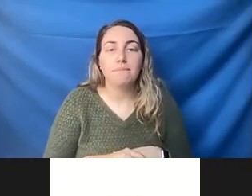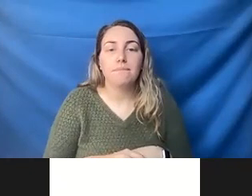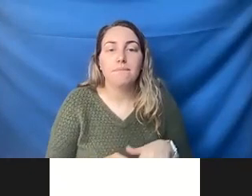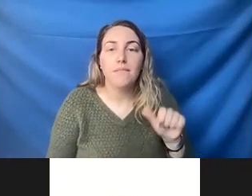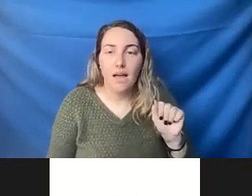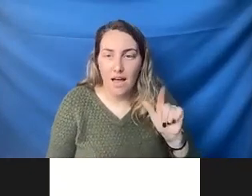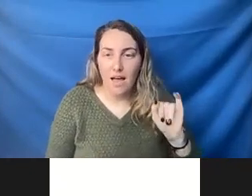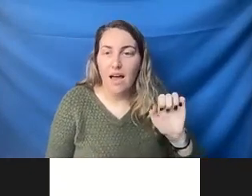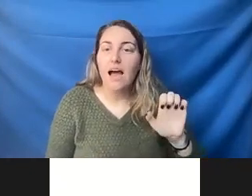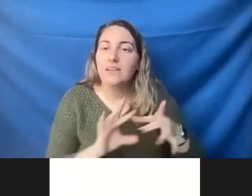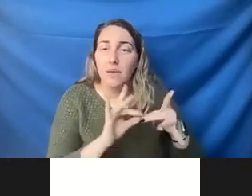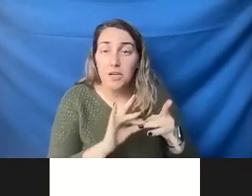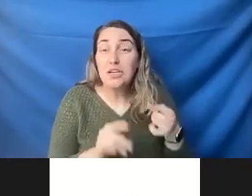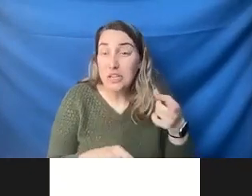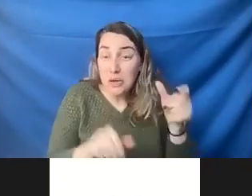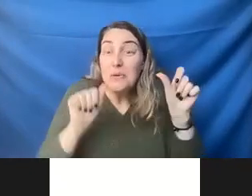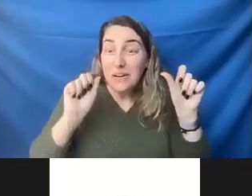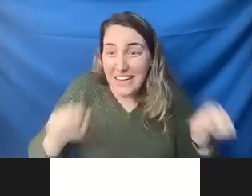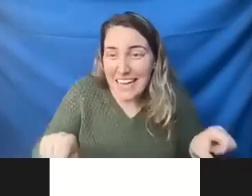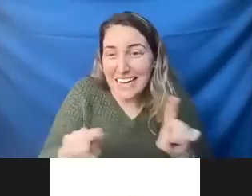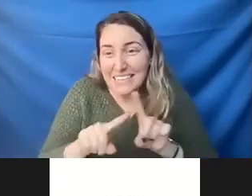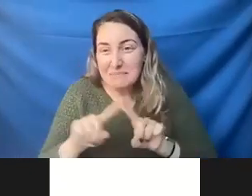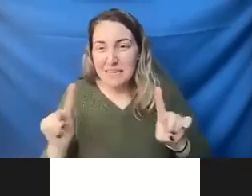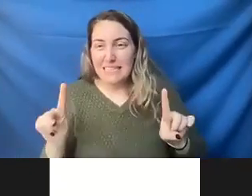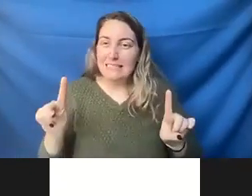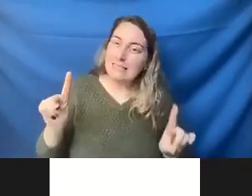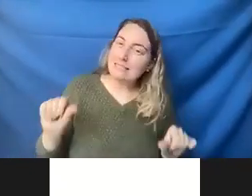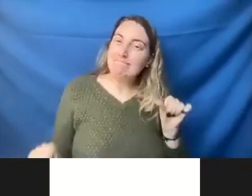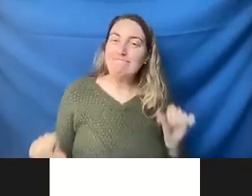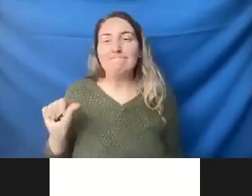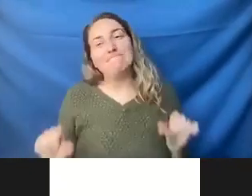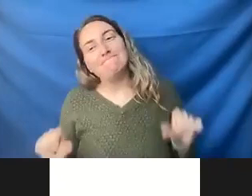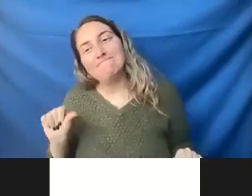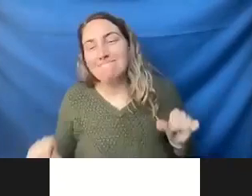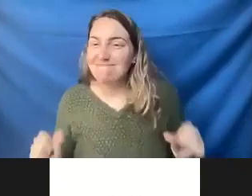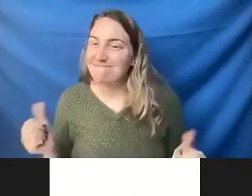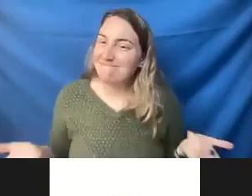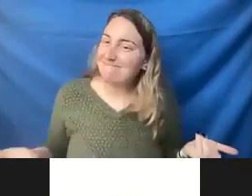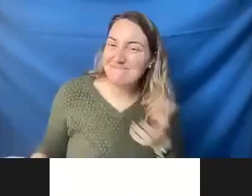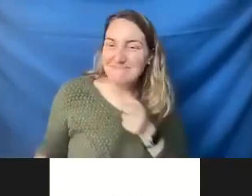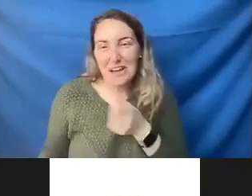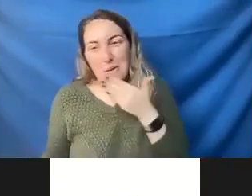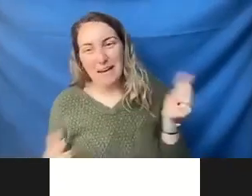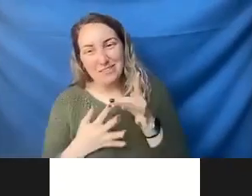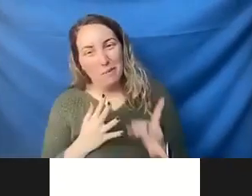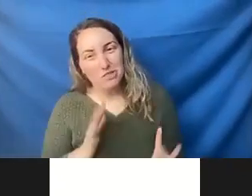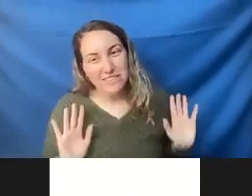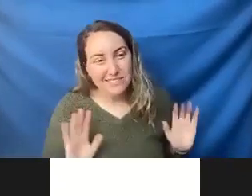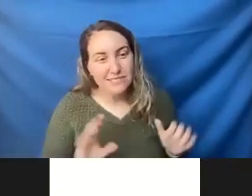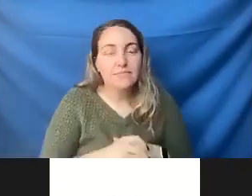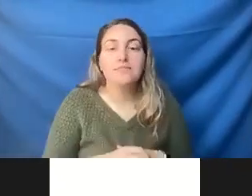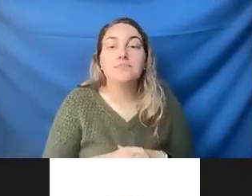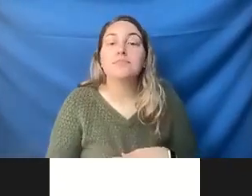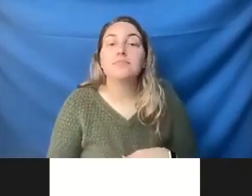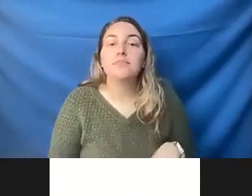you? Yeah, and It's allowable, but you might not want to do it. and from the Board of Elections perspective, we're